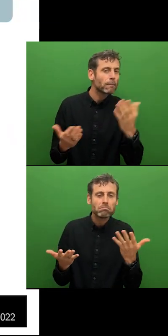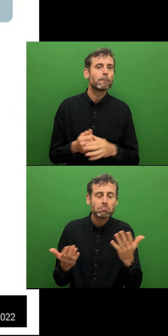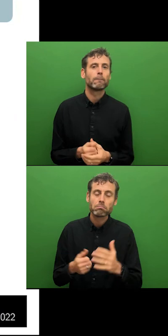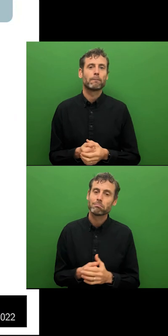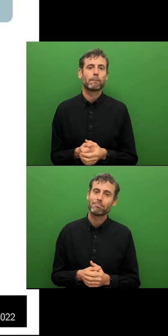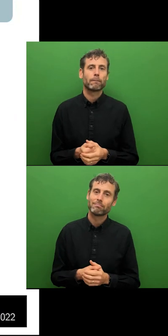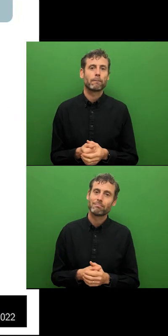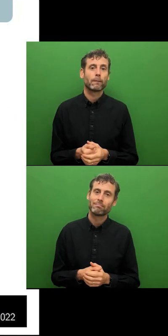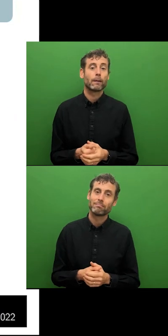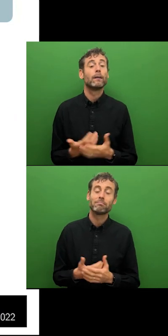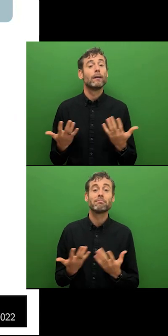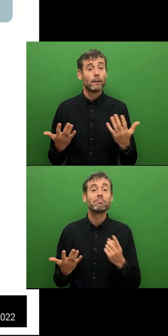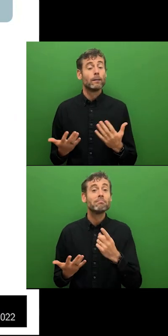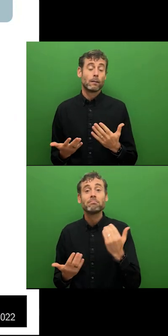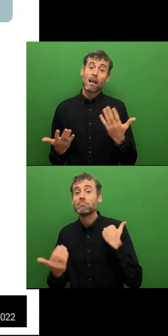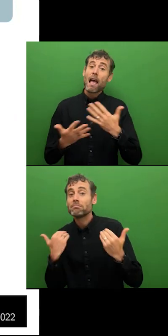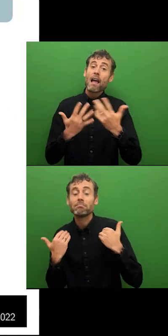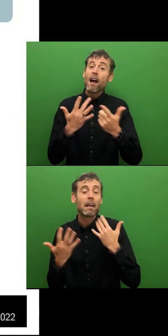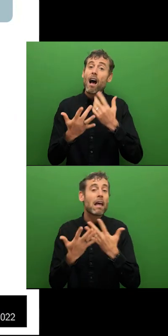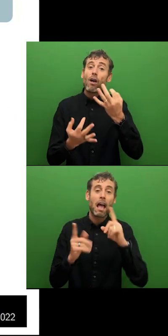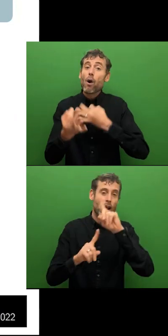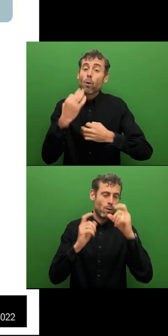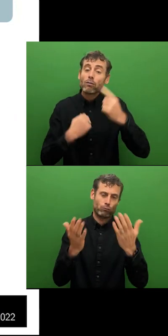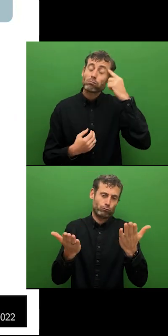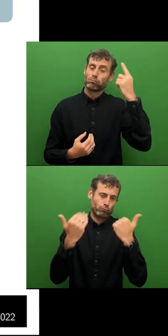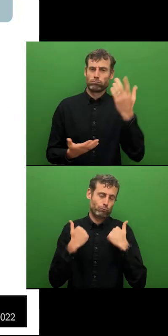on this. Please also feel free to